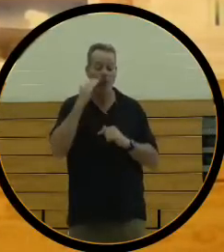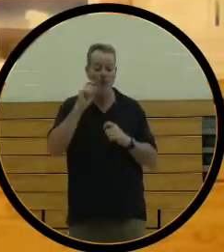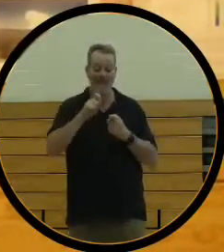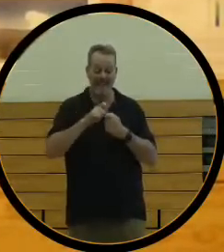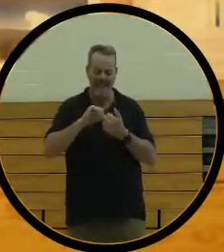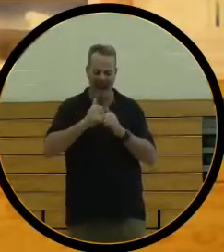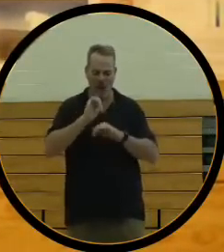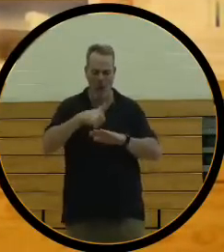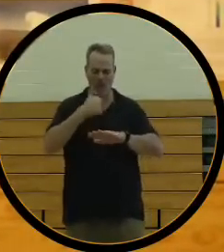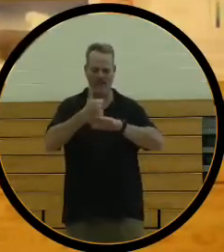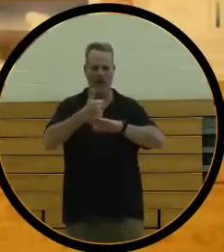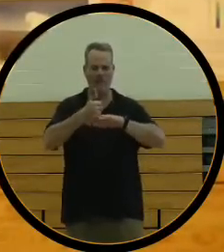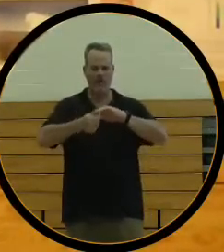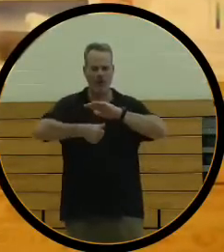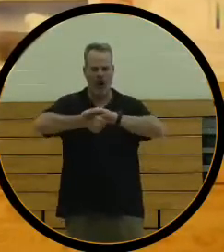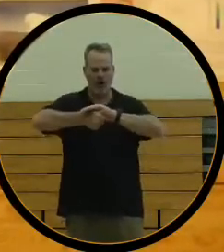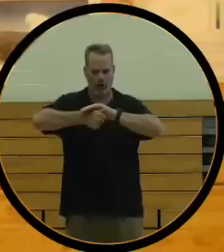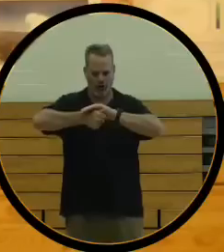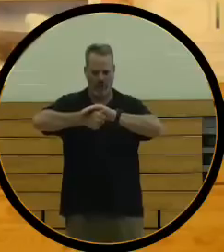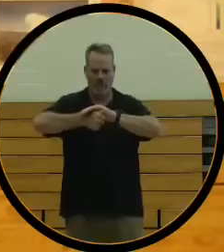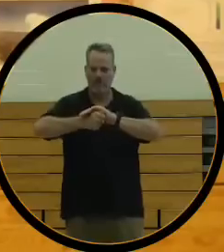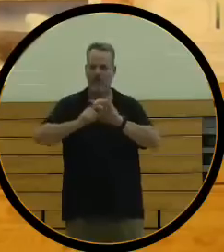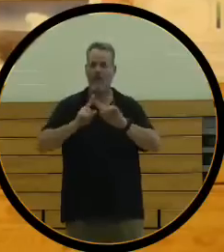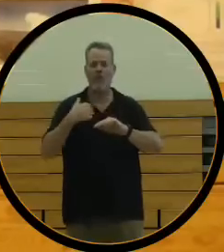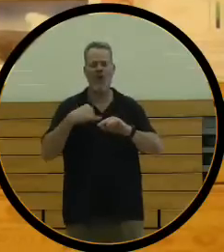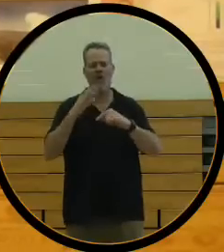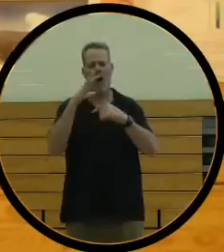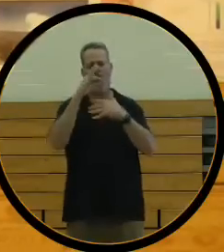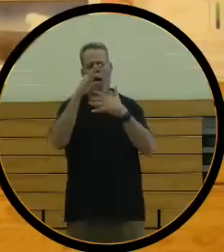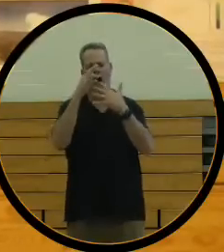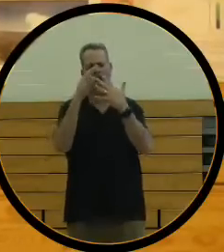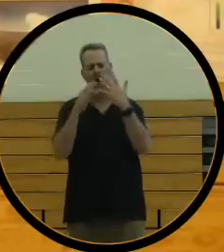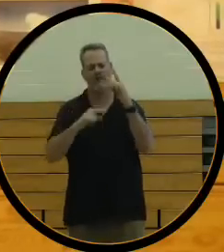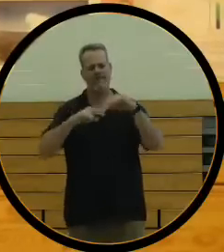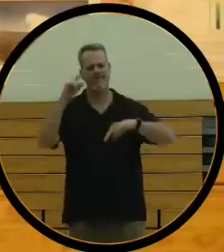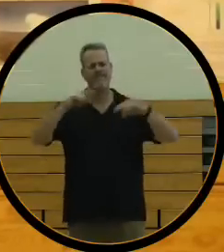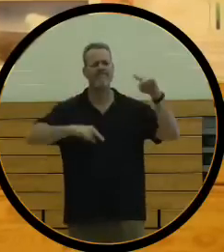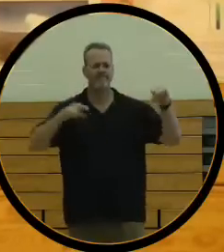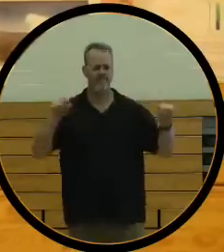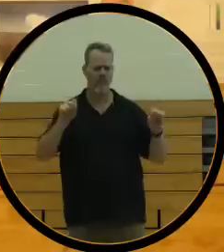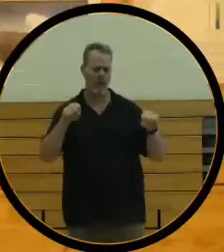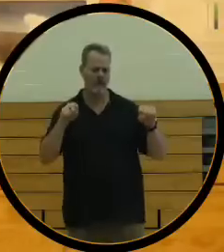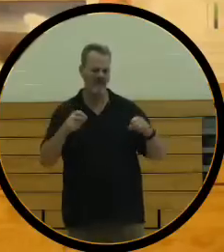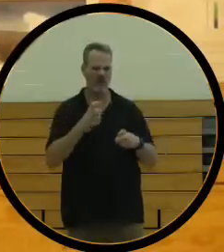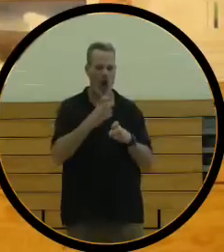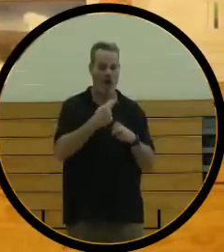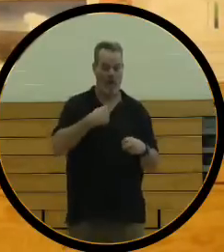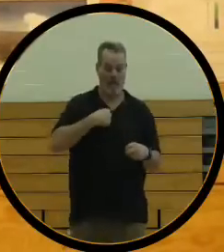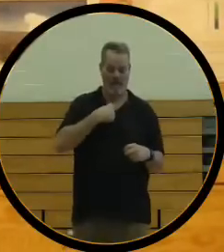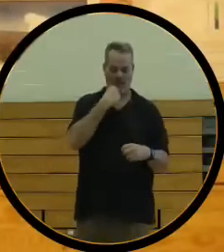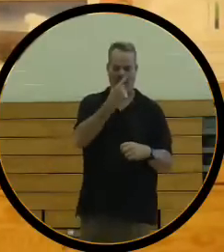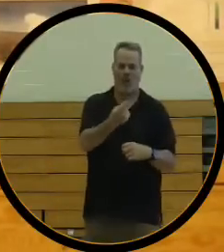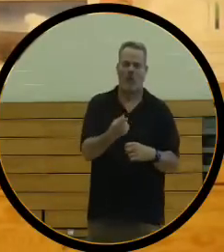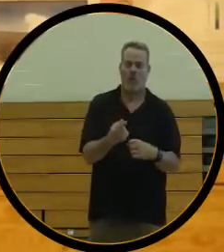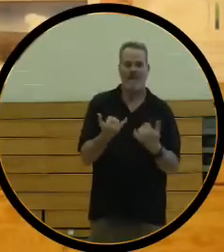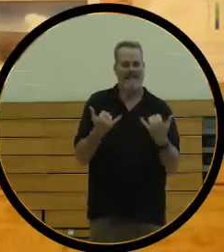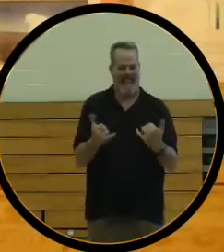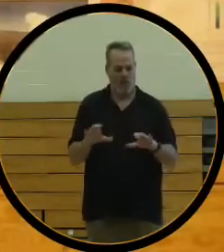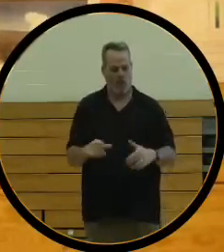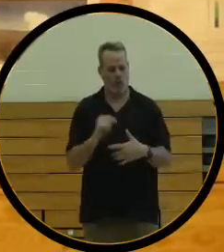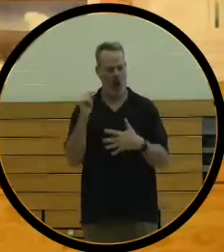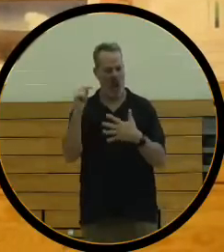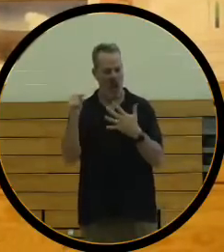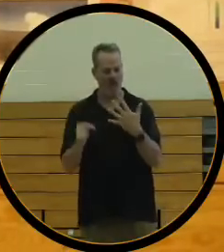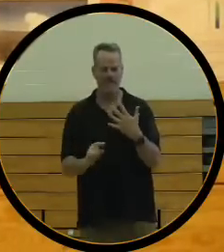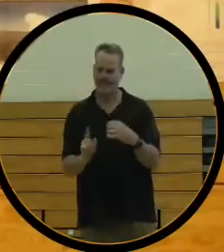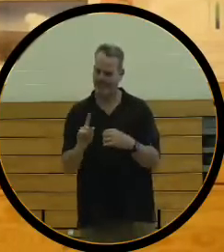things. But there's a lot of different possibilities out there, so it's really hard for Talmadge to say right now we're going to do this, this, and this. They